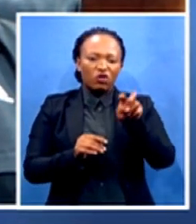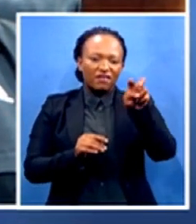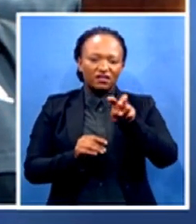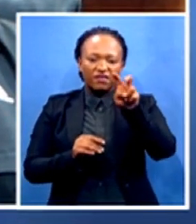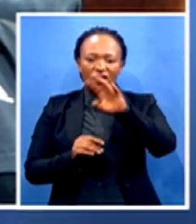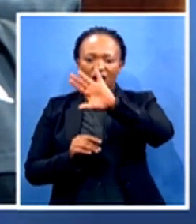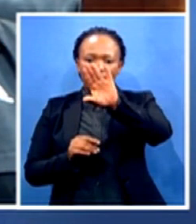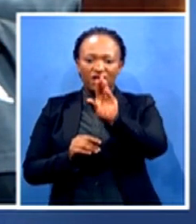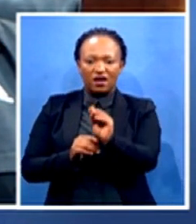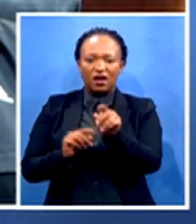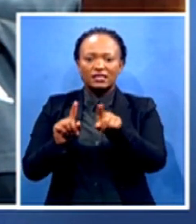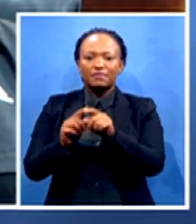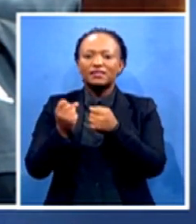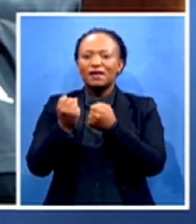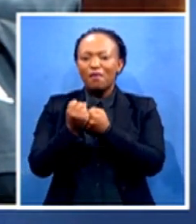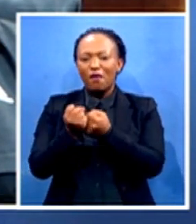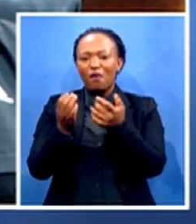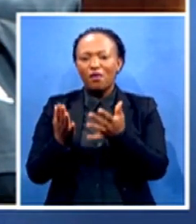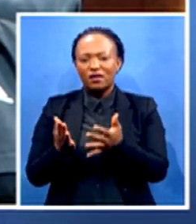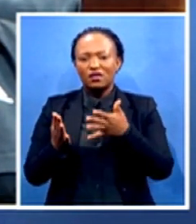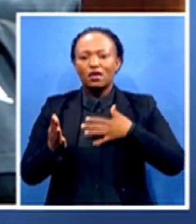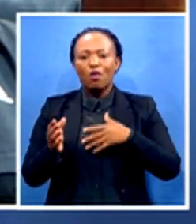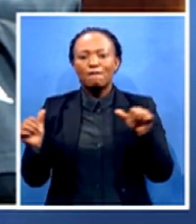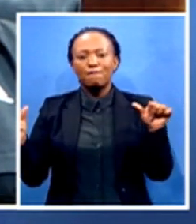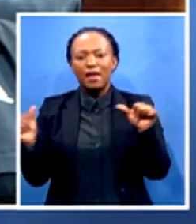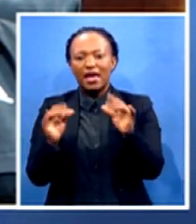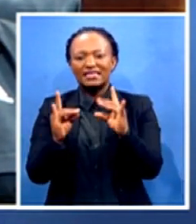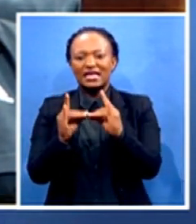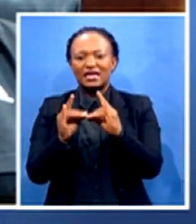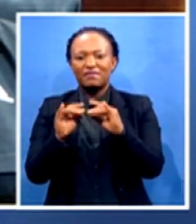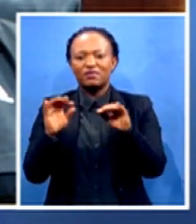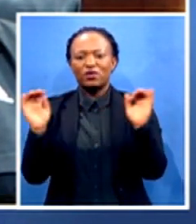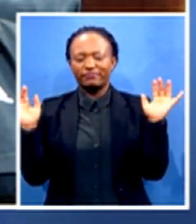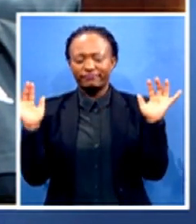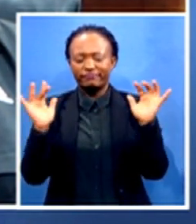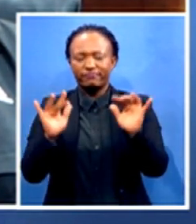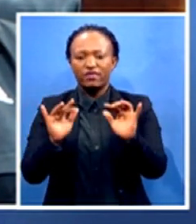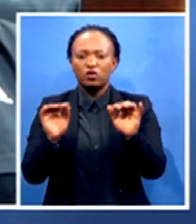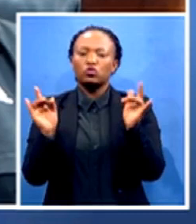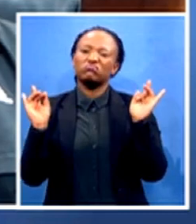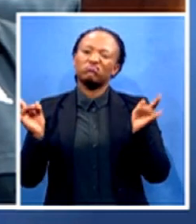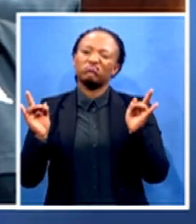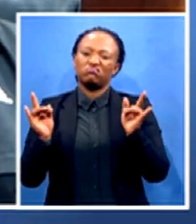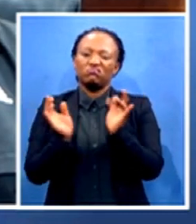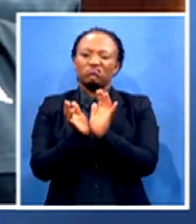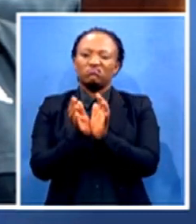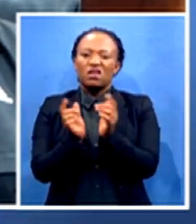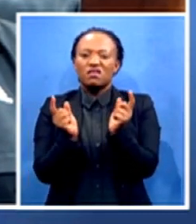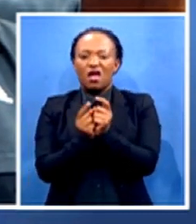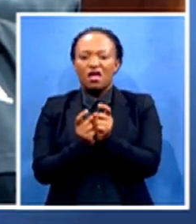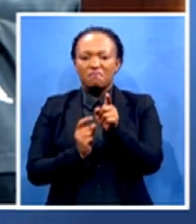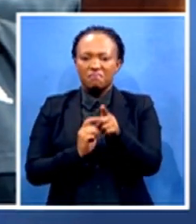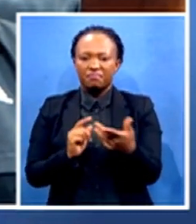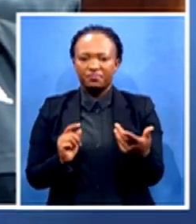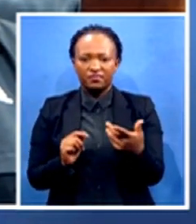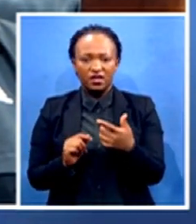back to the stadiums and attend matches. How can vaccination, what would you say to to